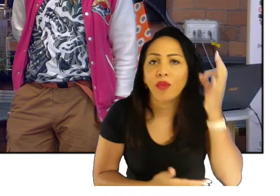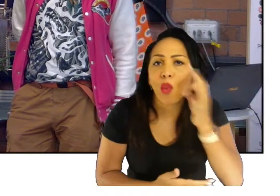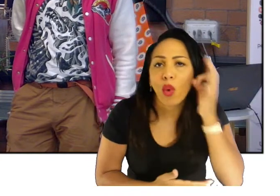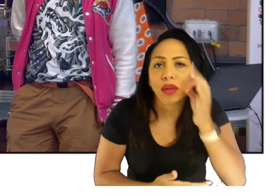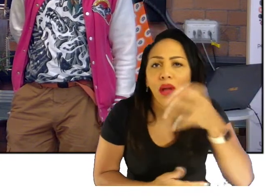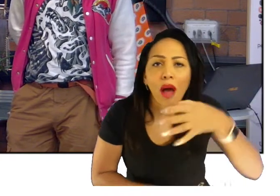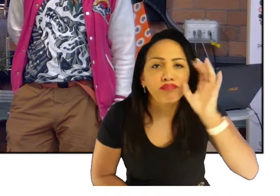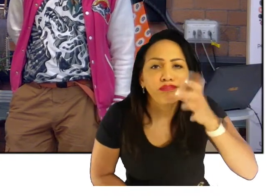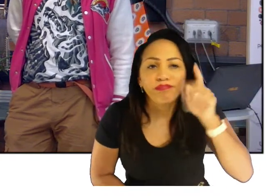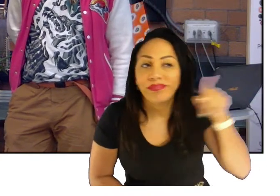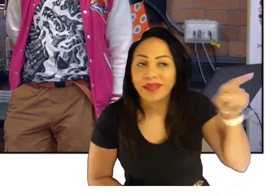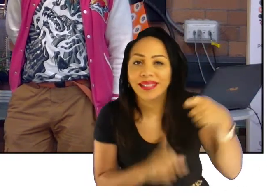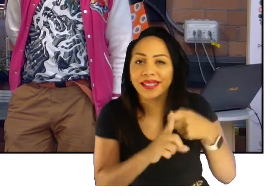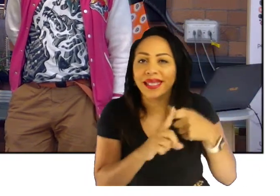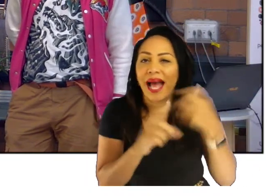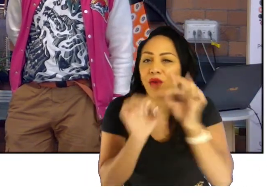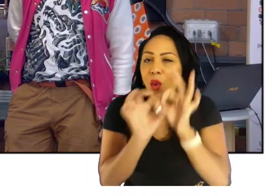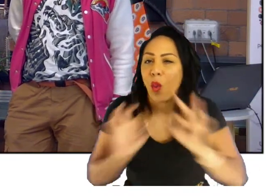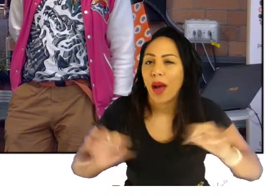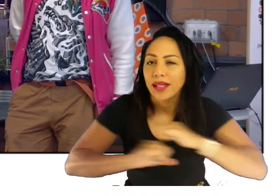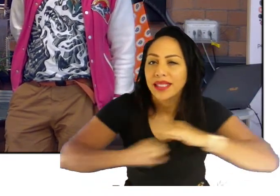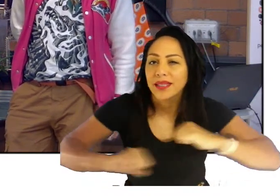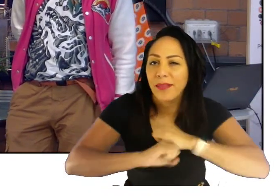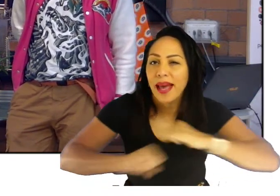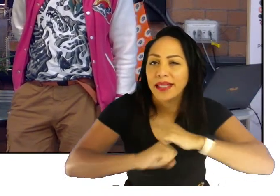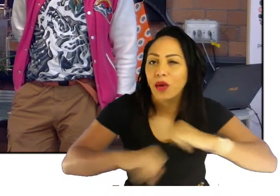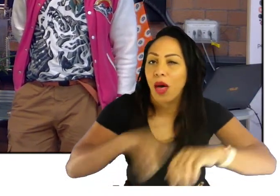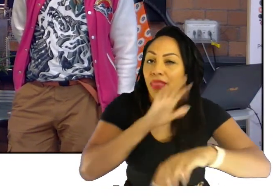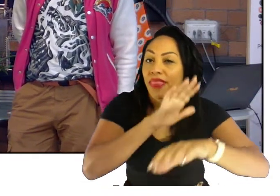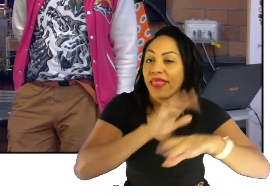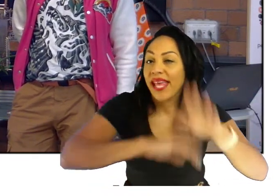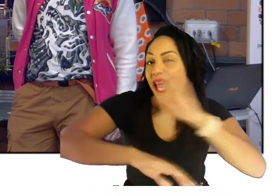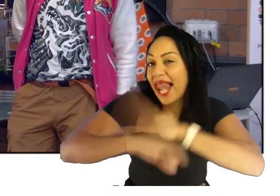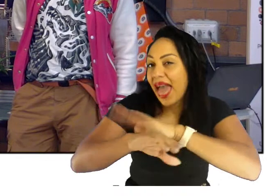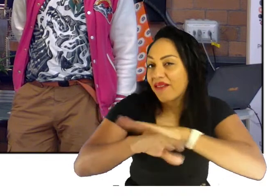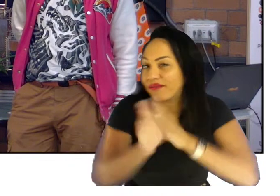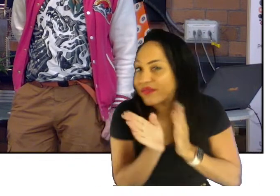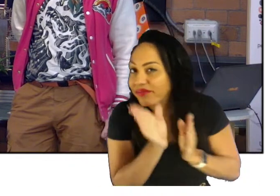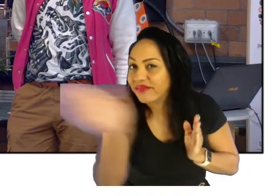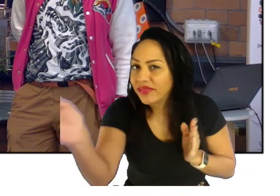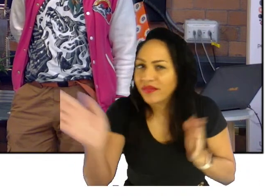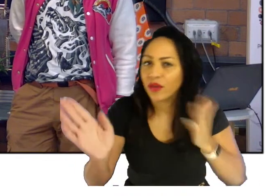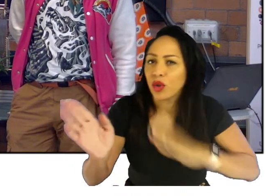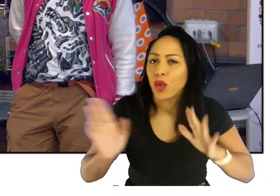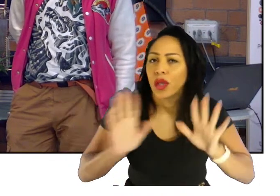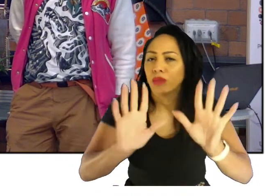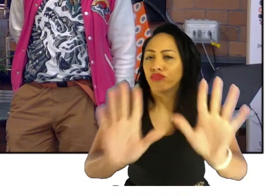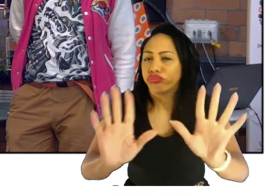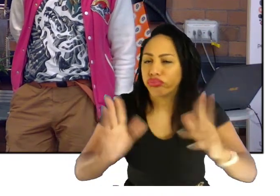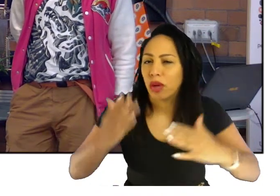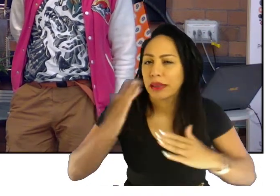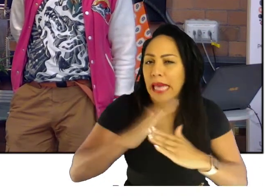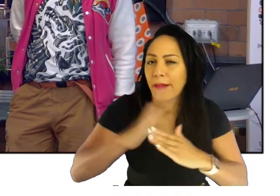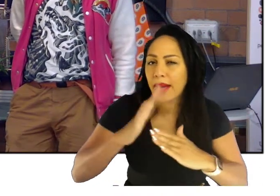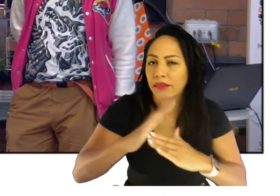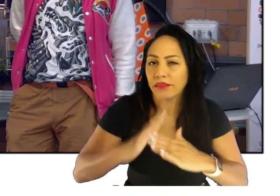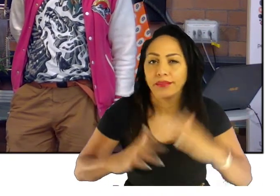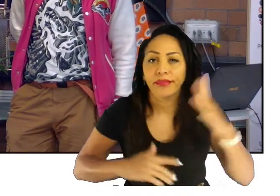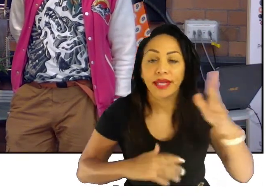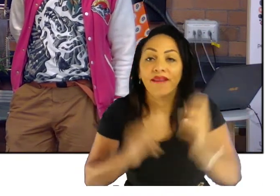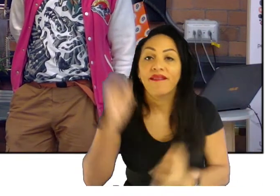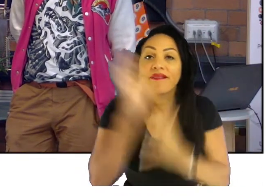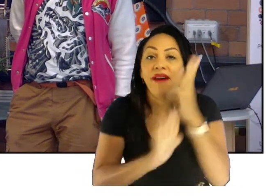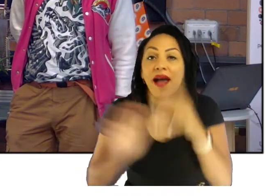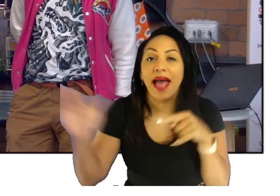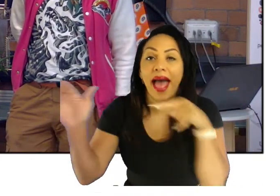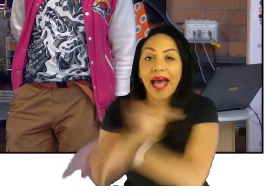got a quiet space just next door to the left if anybody needs to take a break at any point. Fire exits are at either end of the studio, just